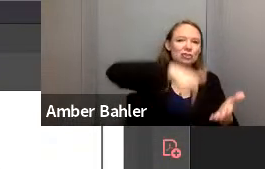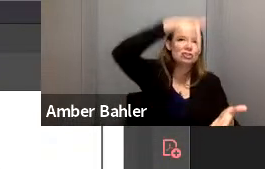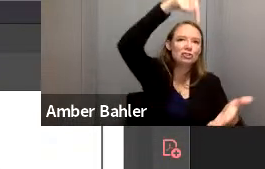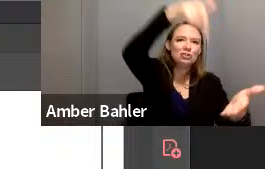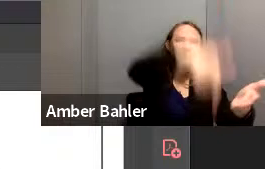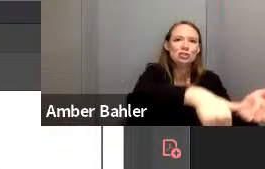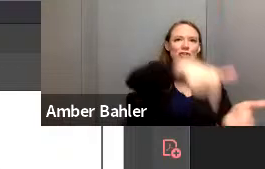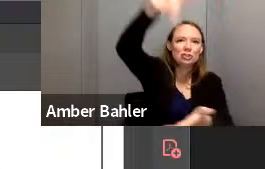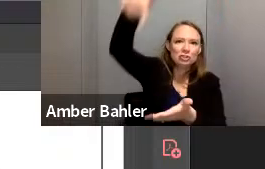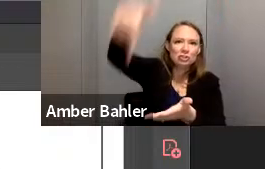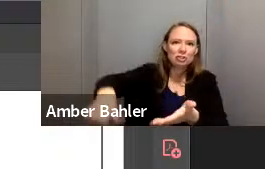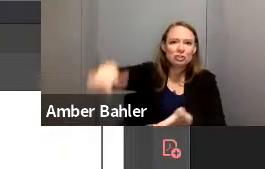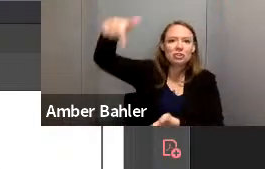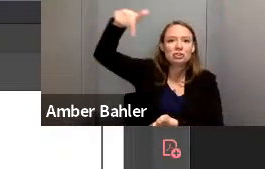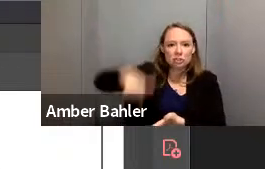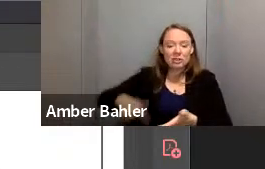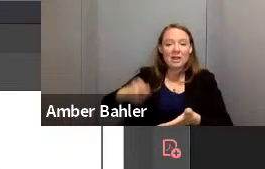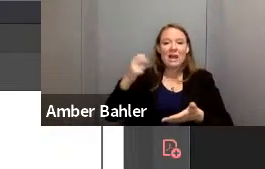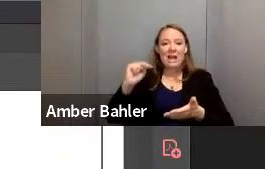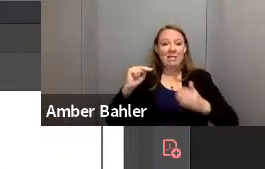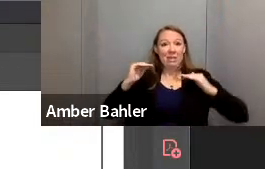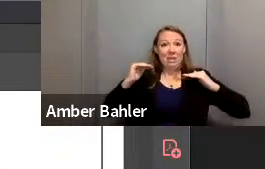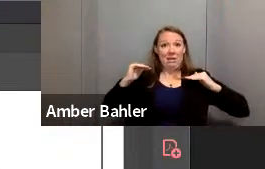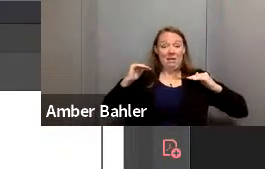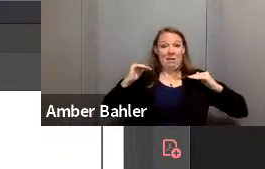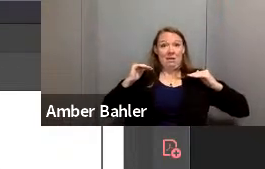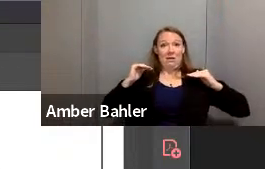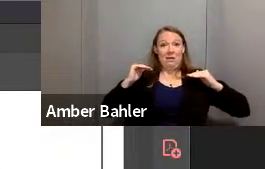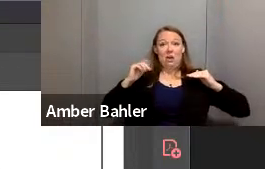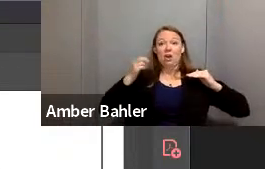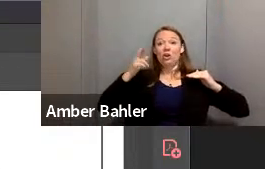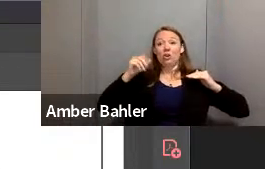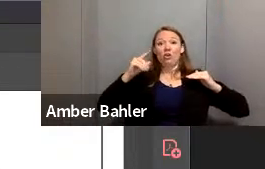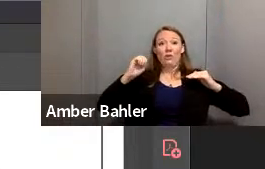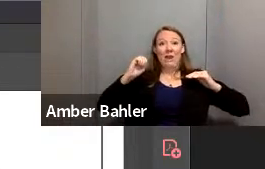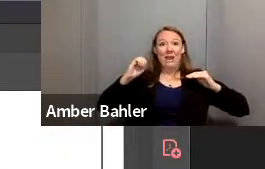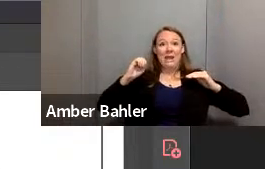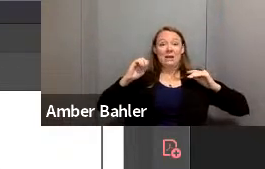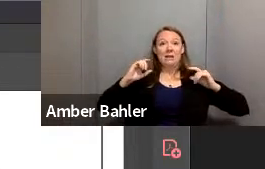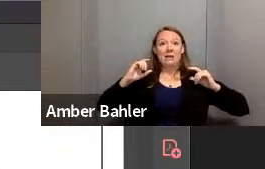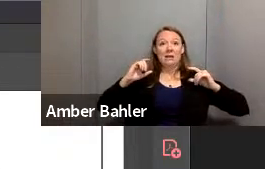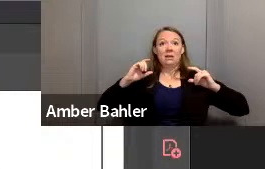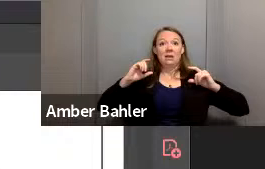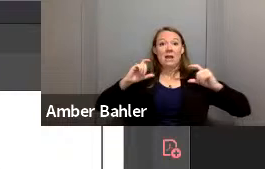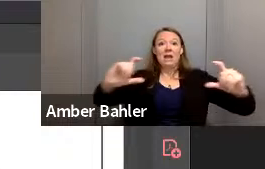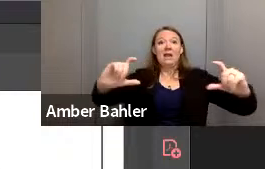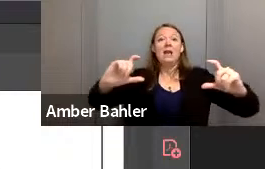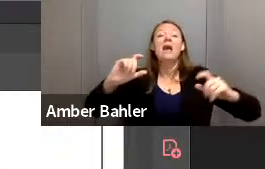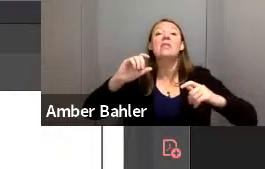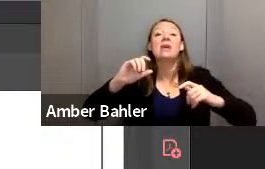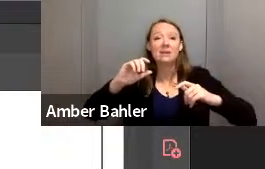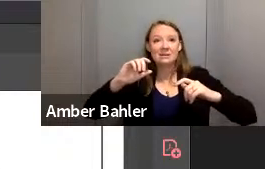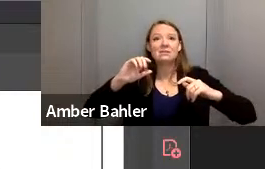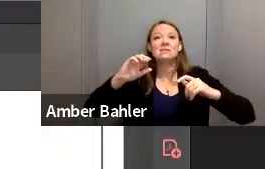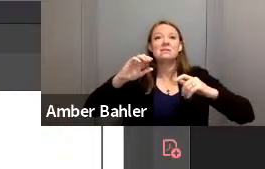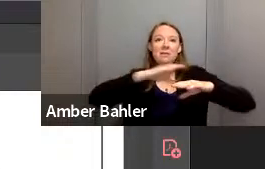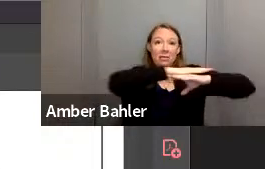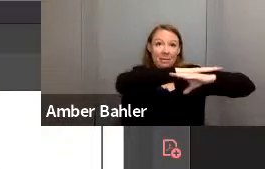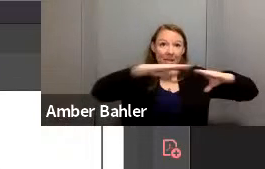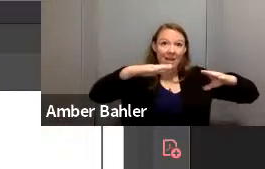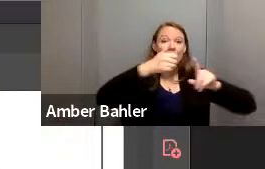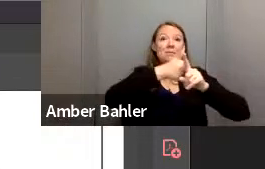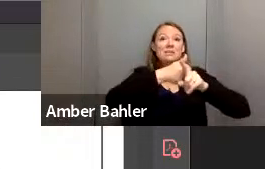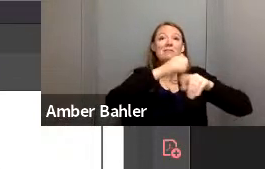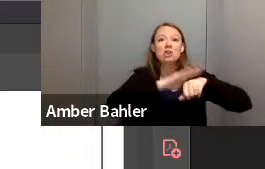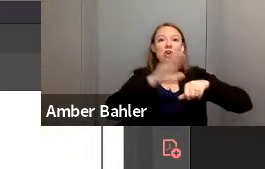top of it. And the platform actually is sitting on top of the beam, similar to what you would like a bridge,